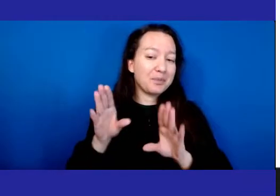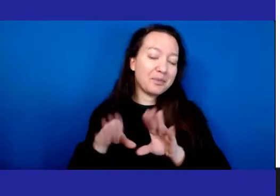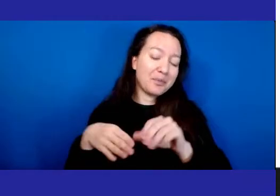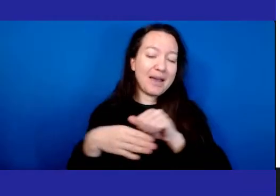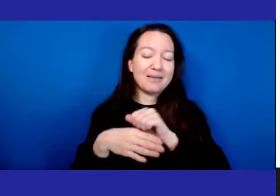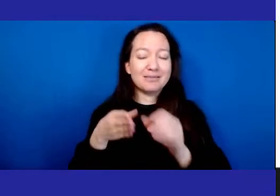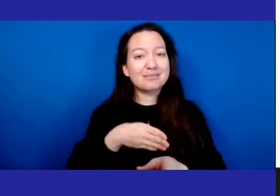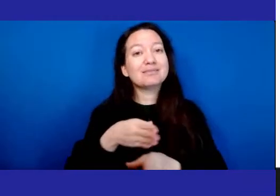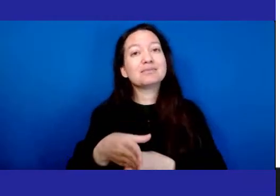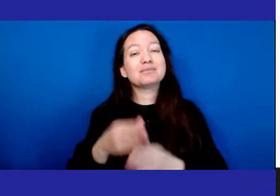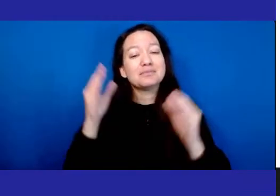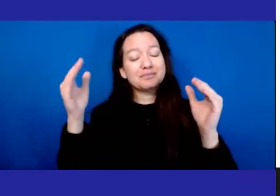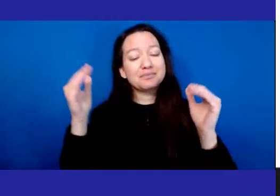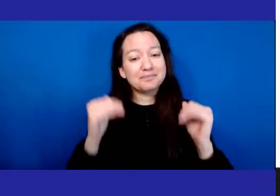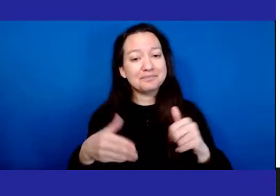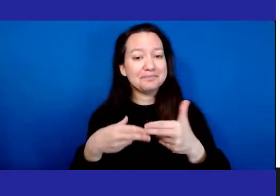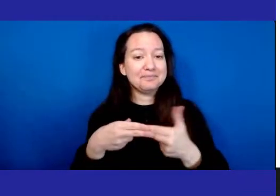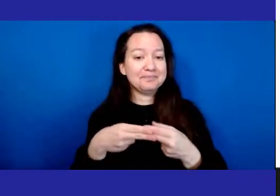next, please.